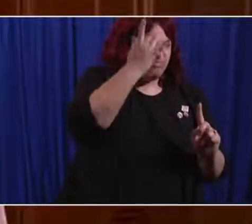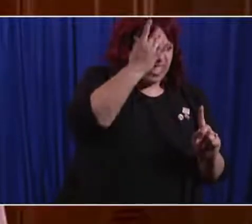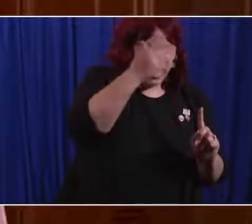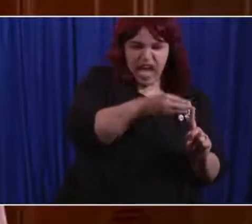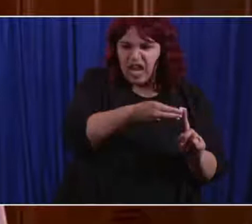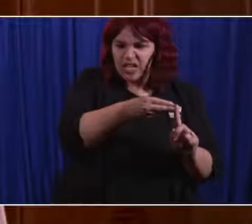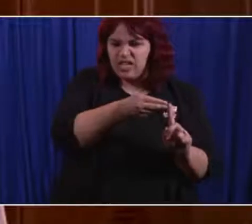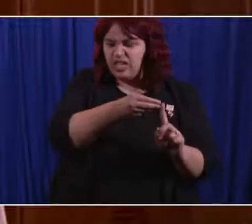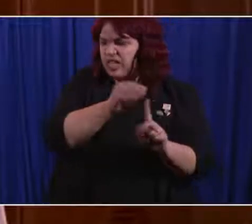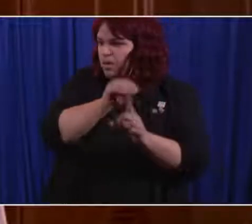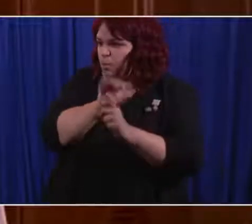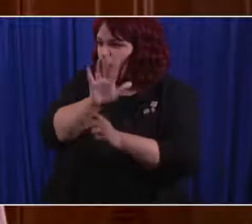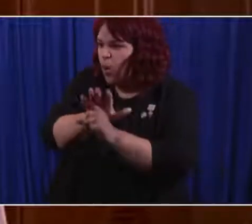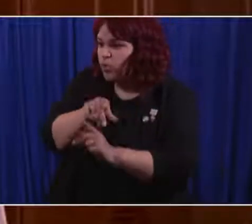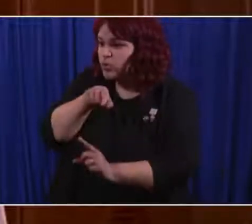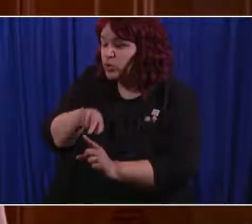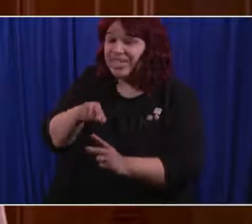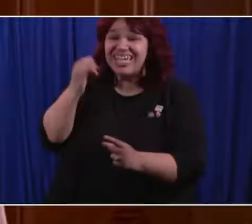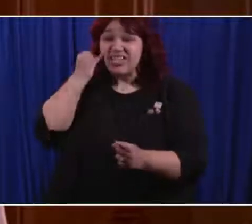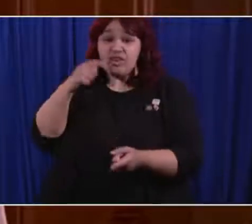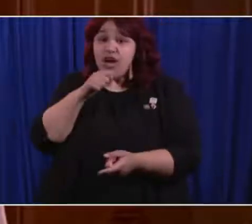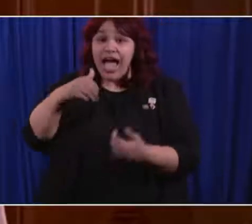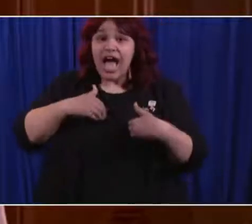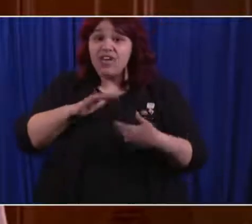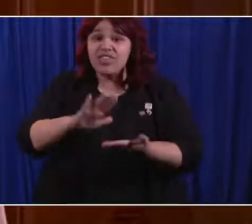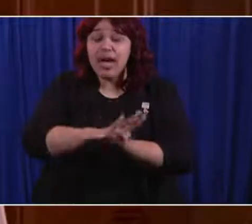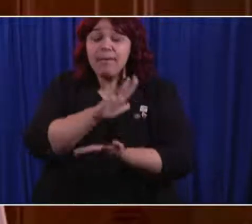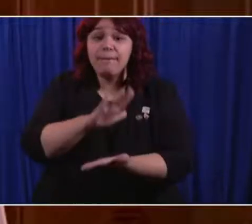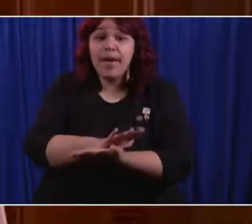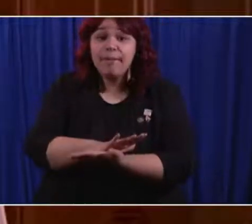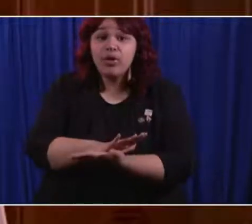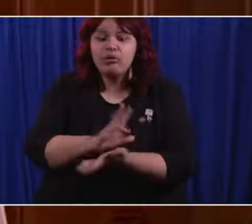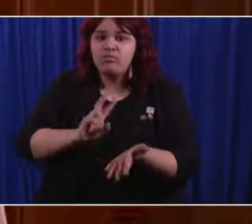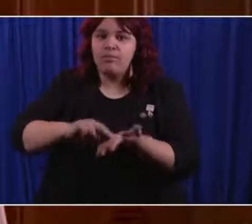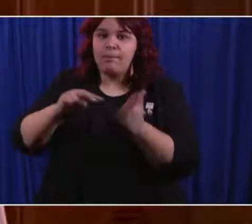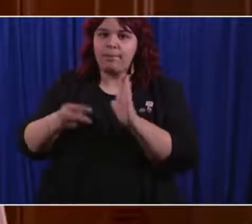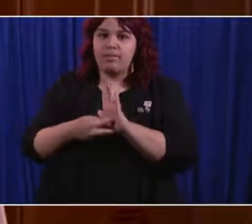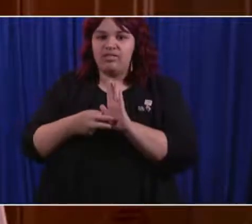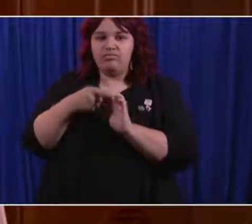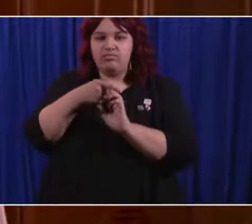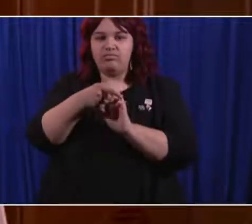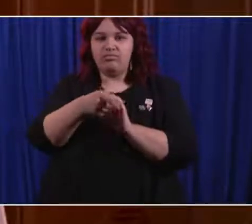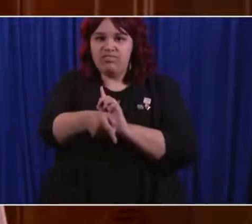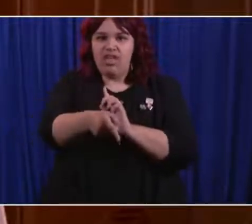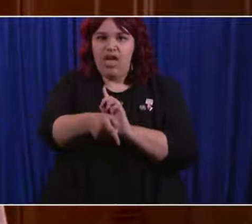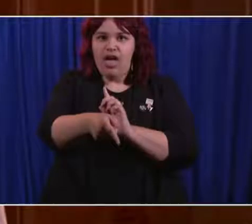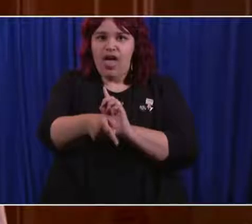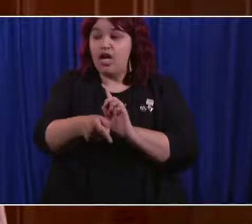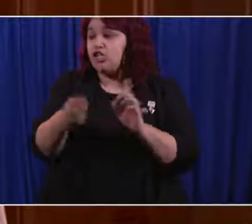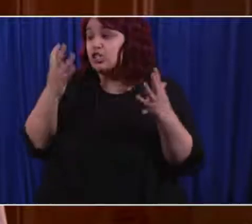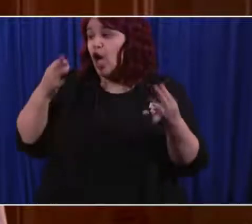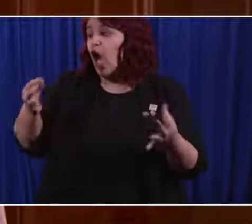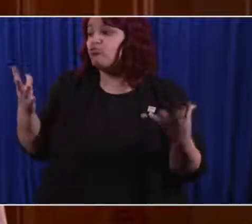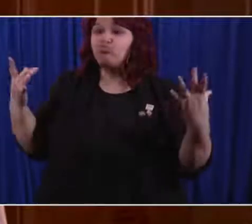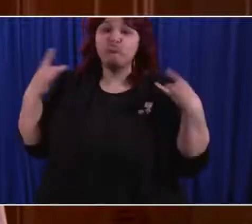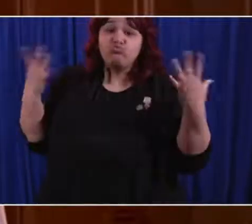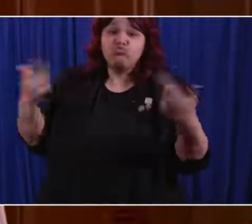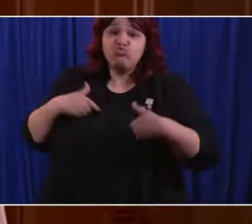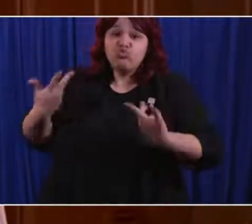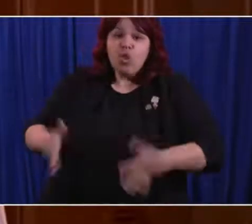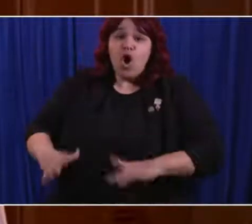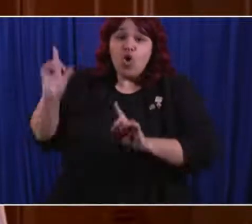What does that mean? Well, if you go back to the first really beginning of this